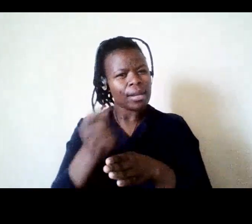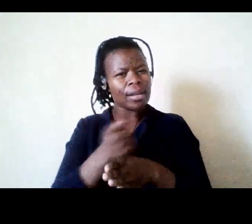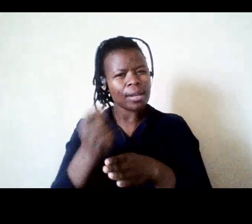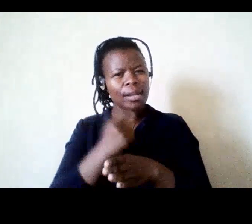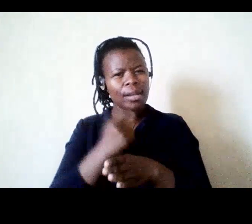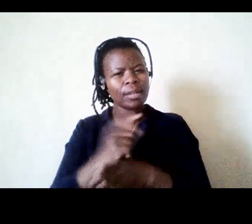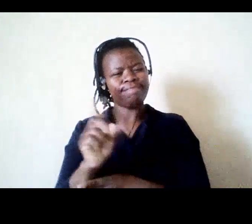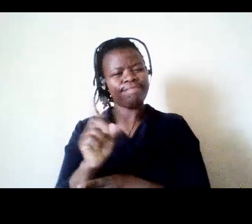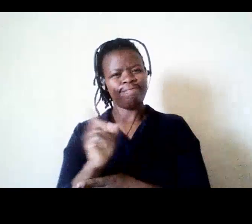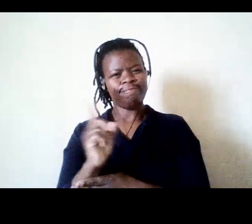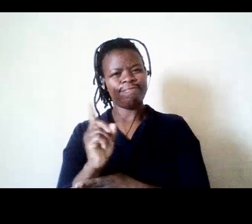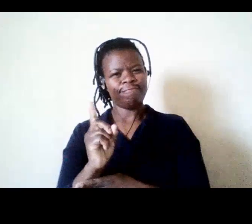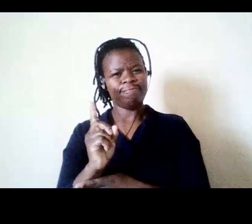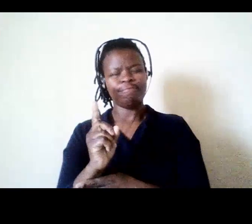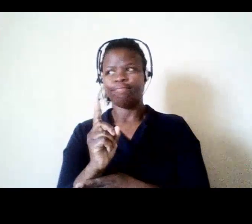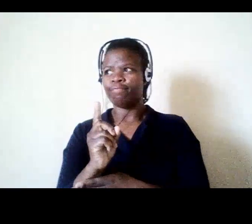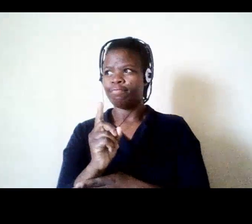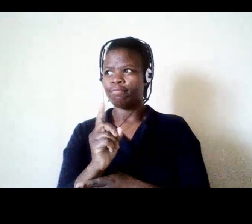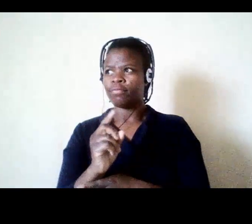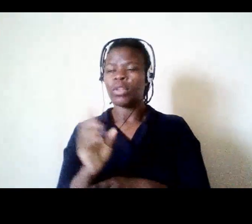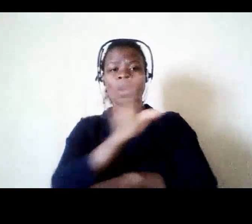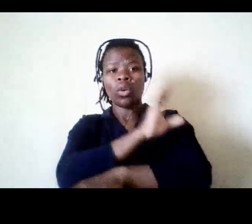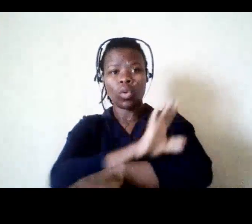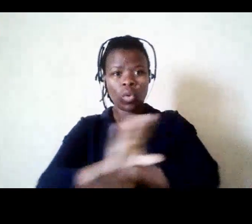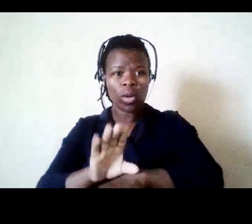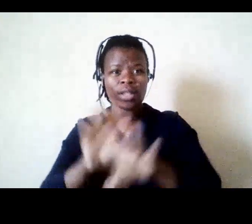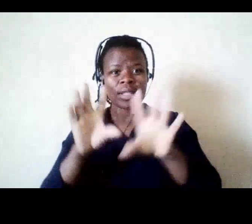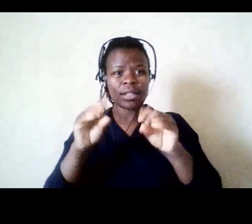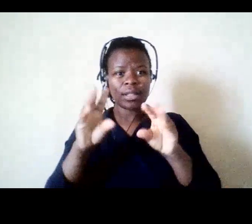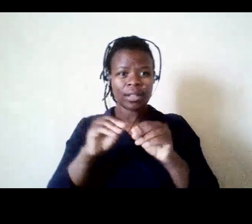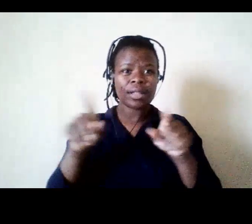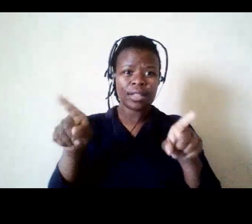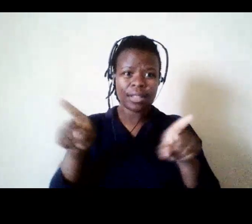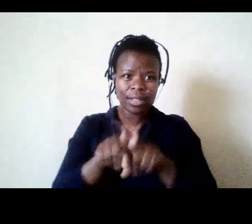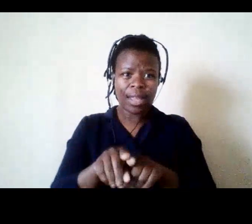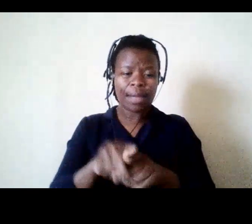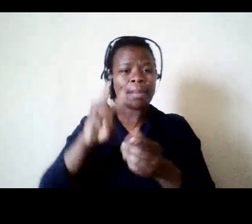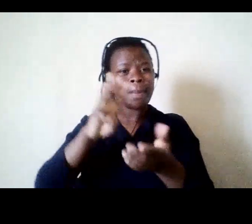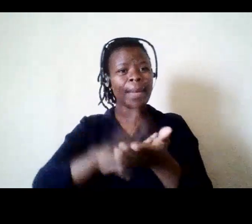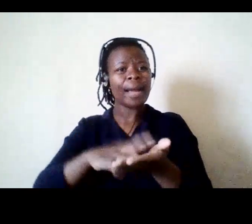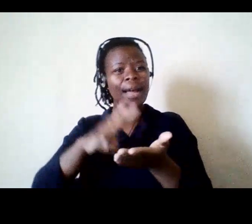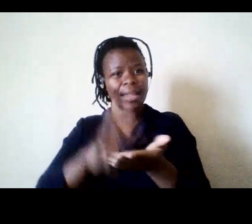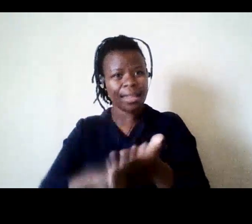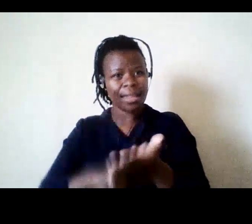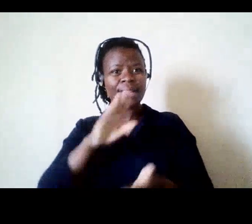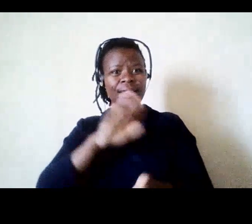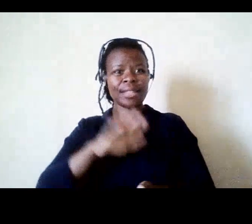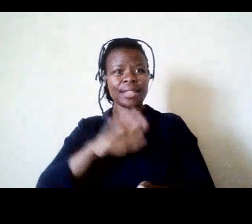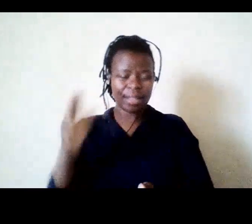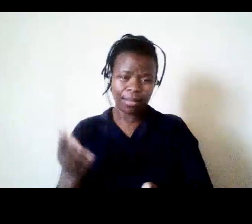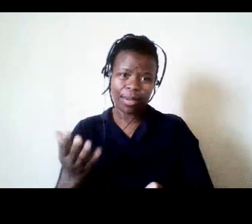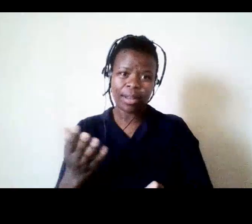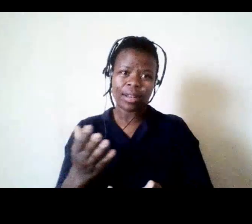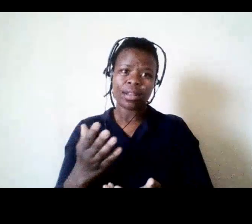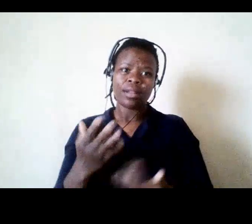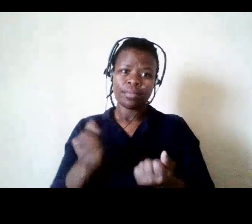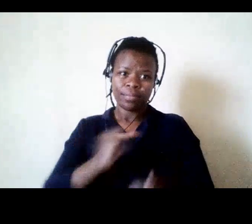there were colleges that were there, and then there were mothers of children with cerebral palsy. We had